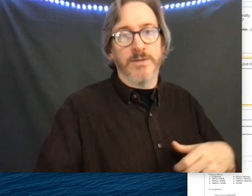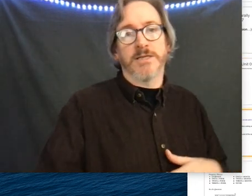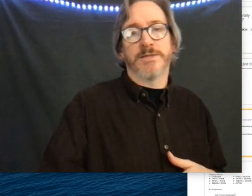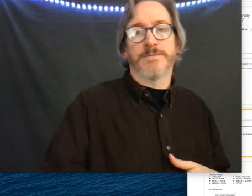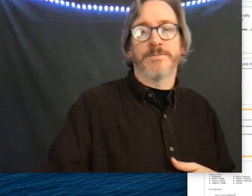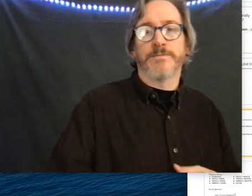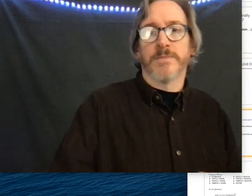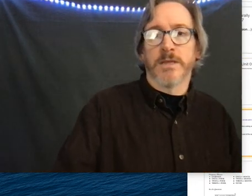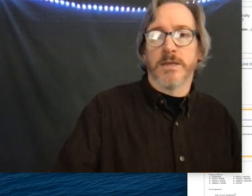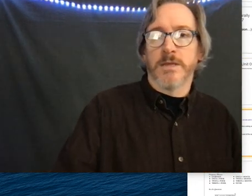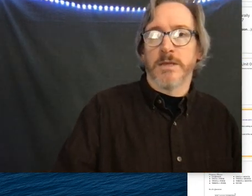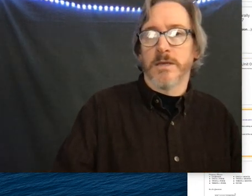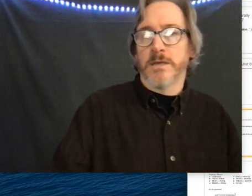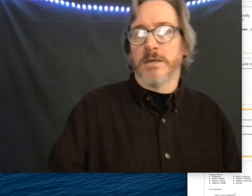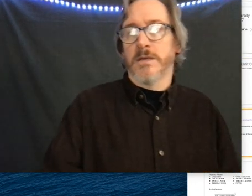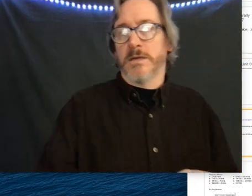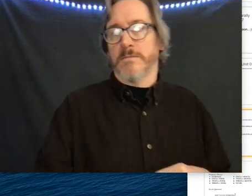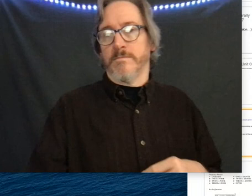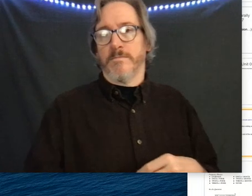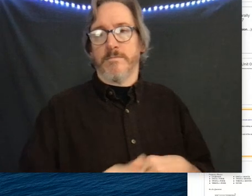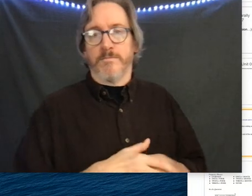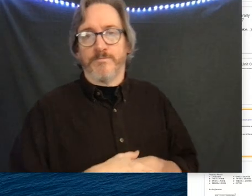you do things?